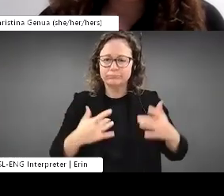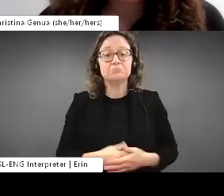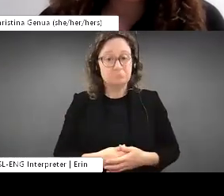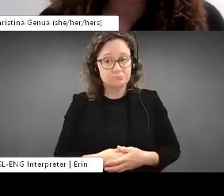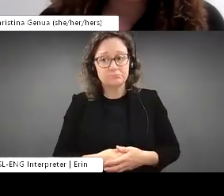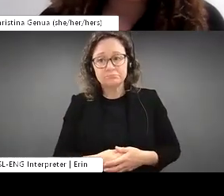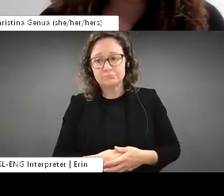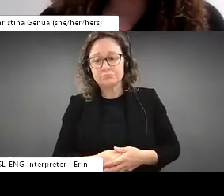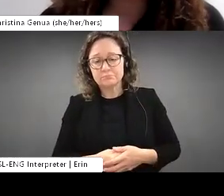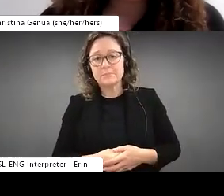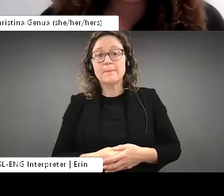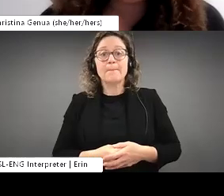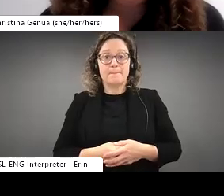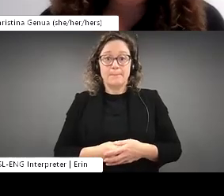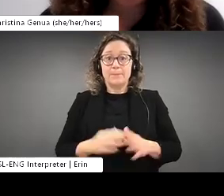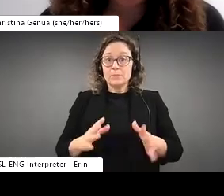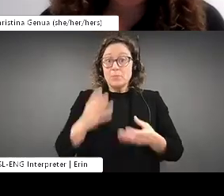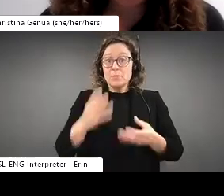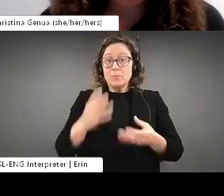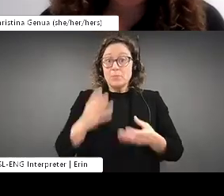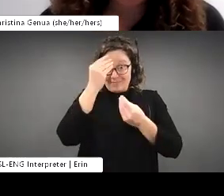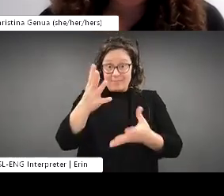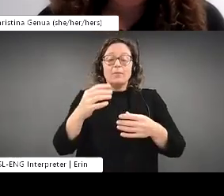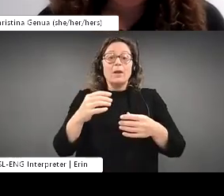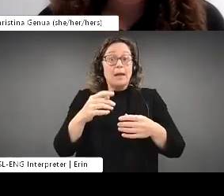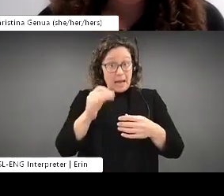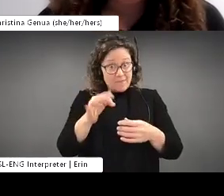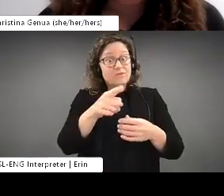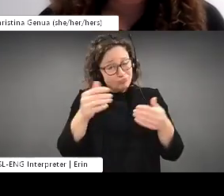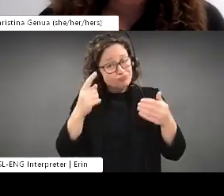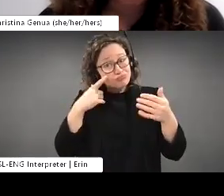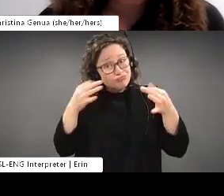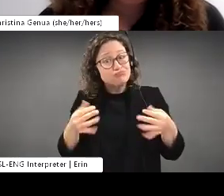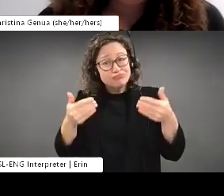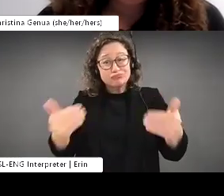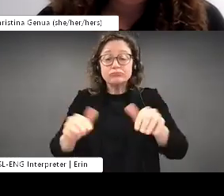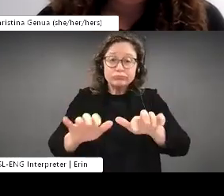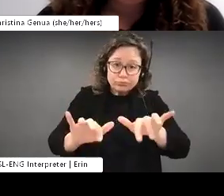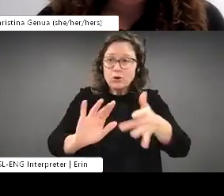So with online banking, it's important that you are aware of